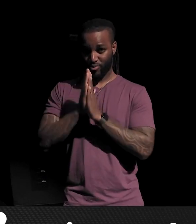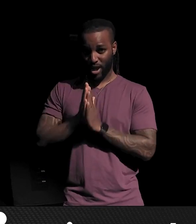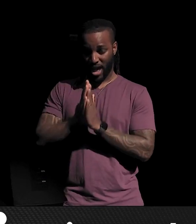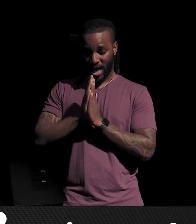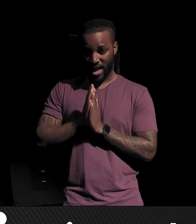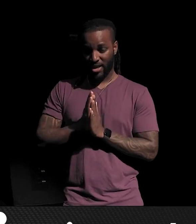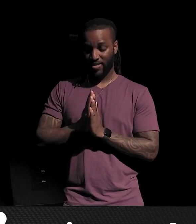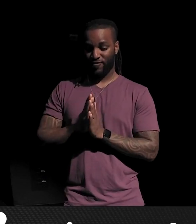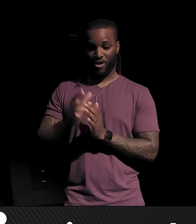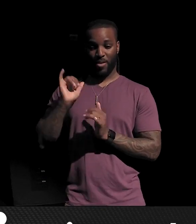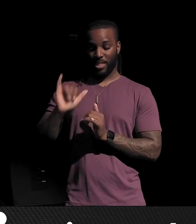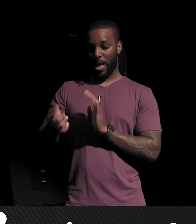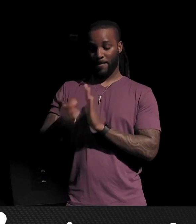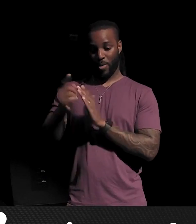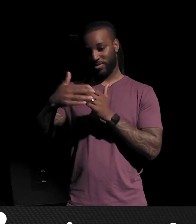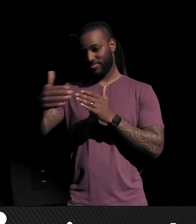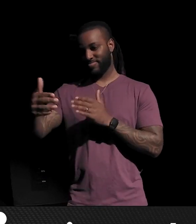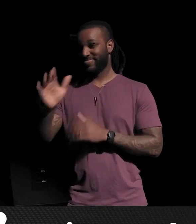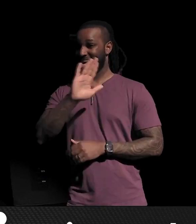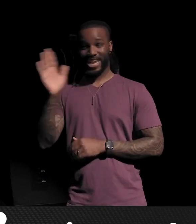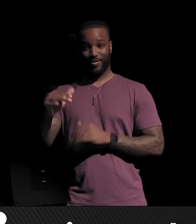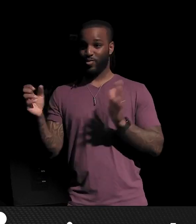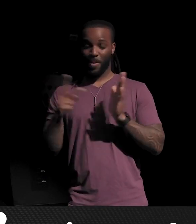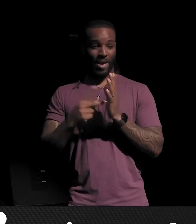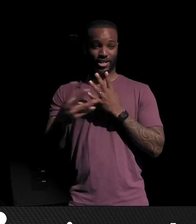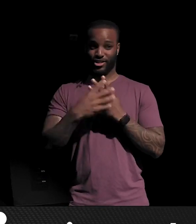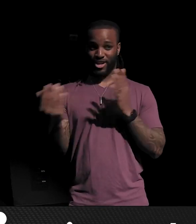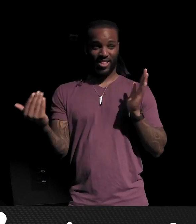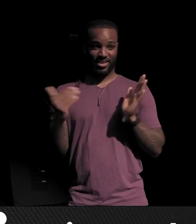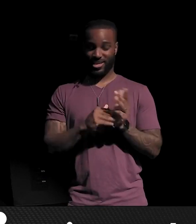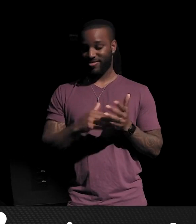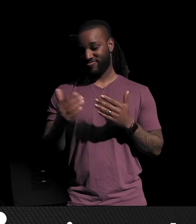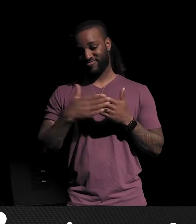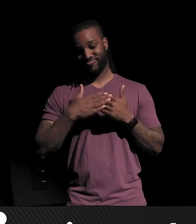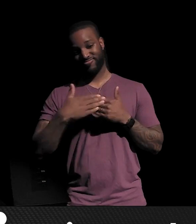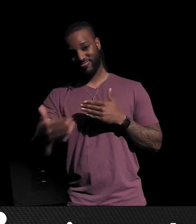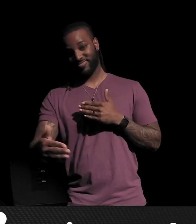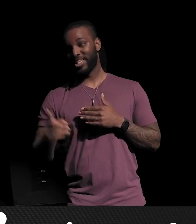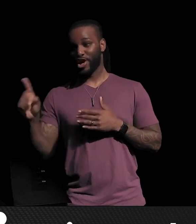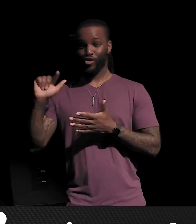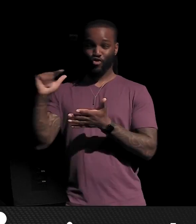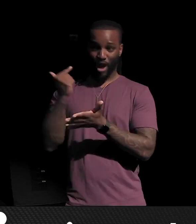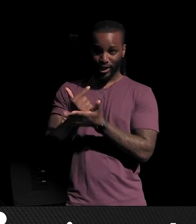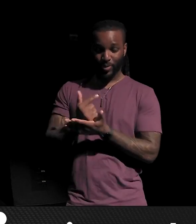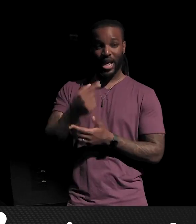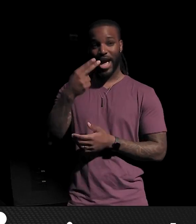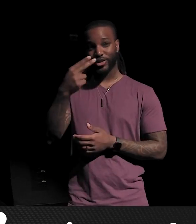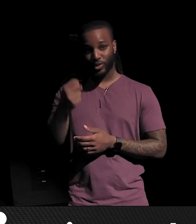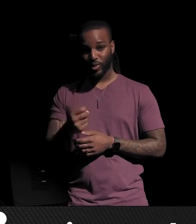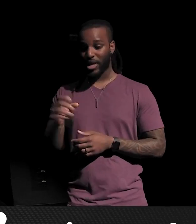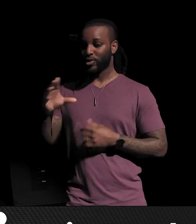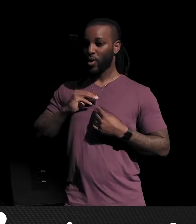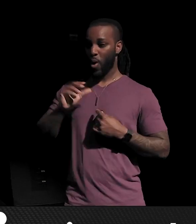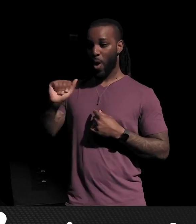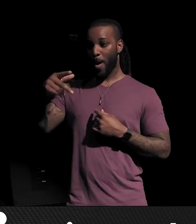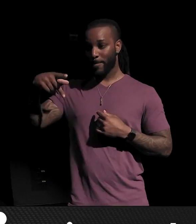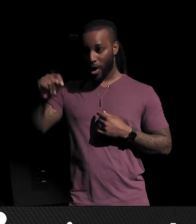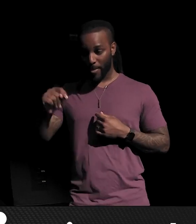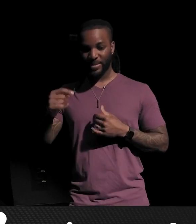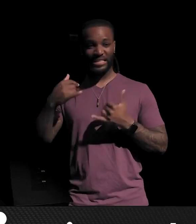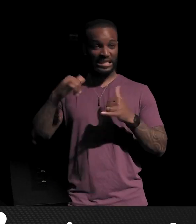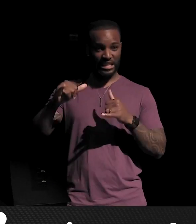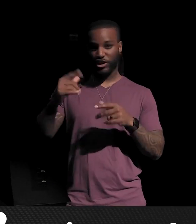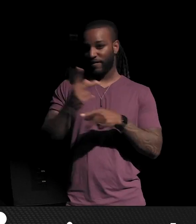that moment, he never went back to jail again. And he graduated high school, got his own apartment, still navigating